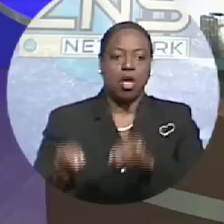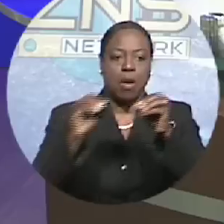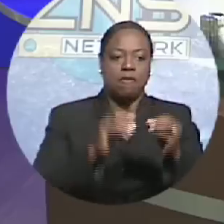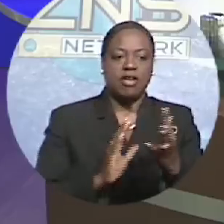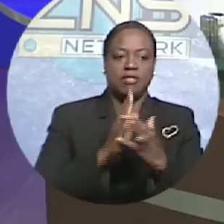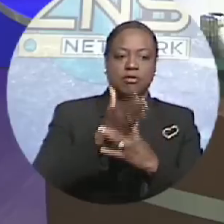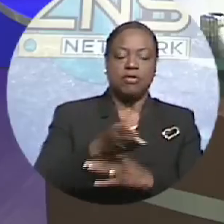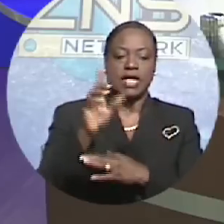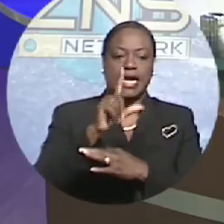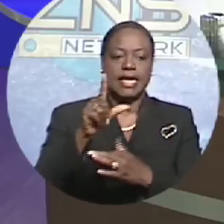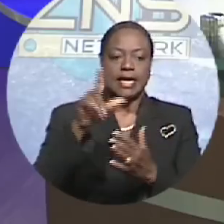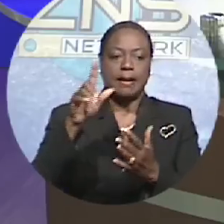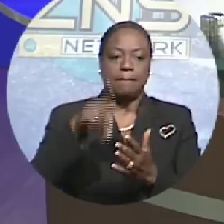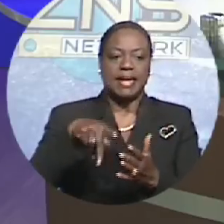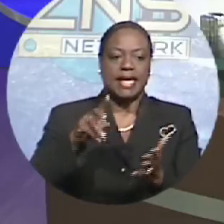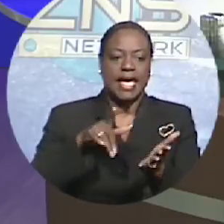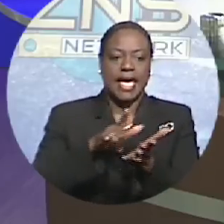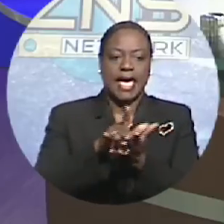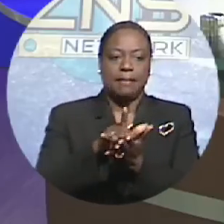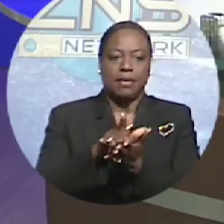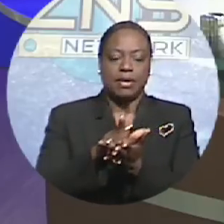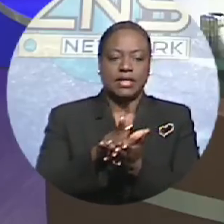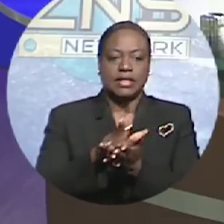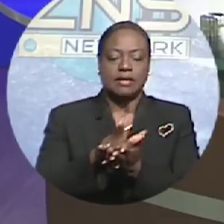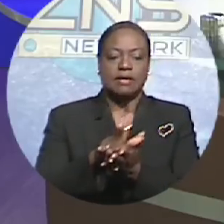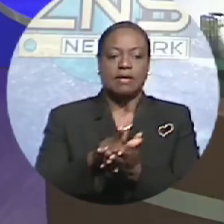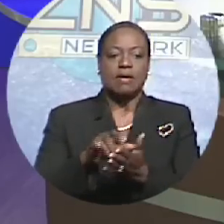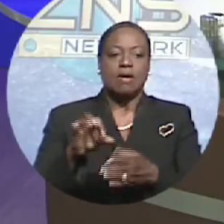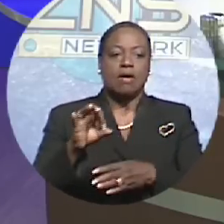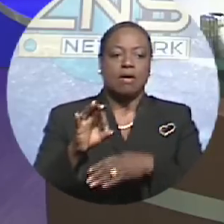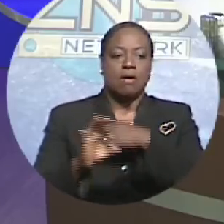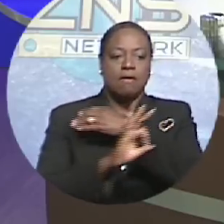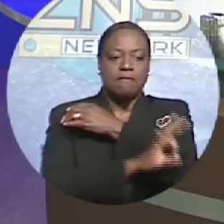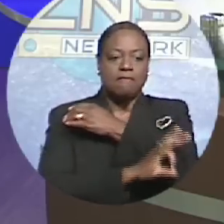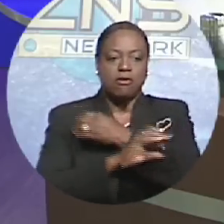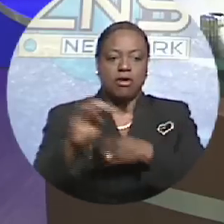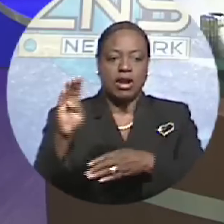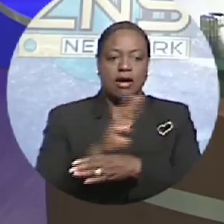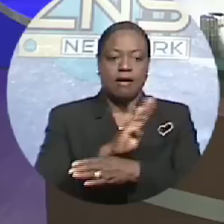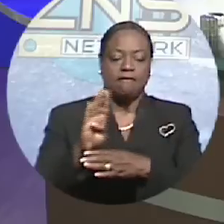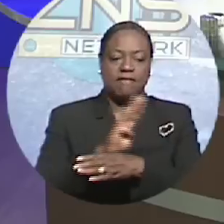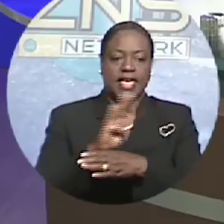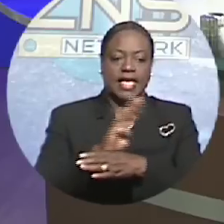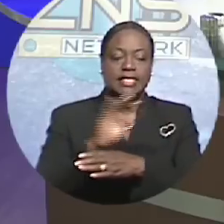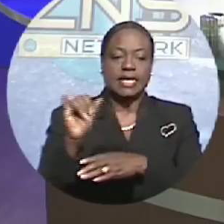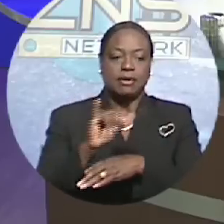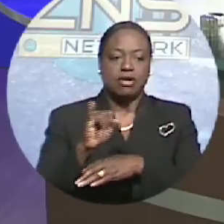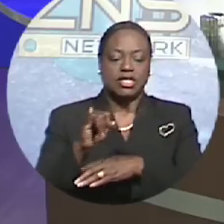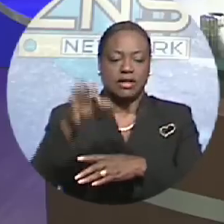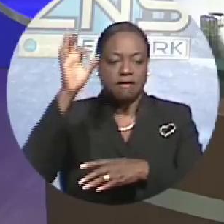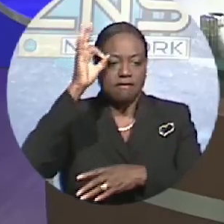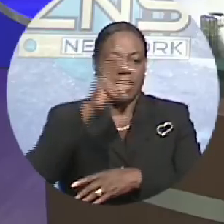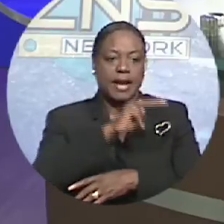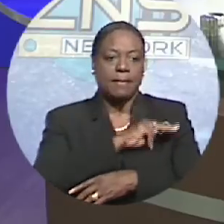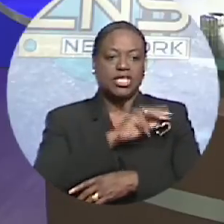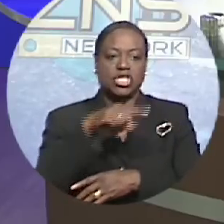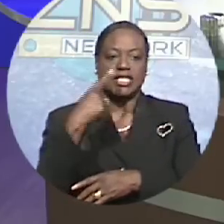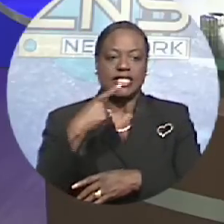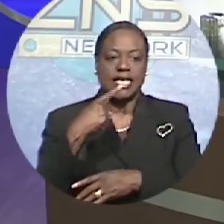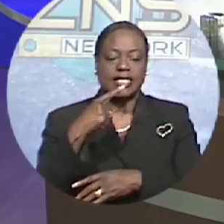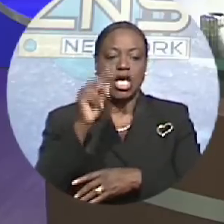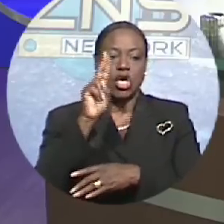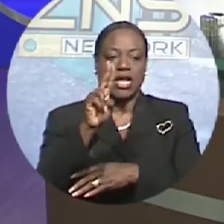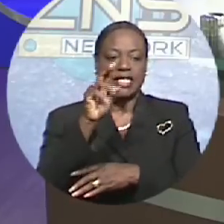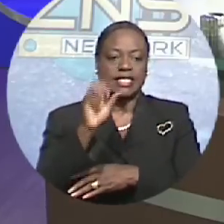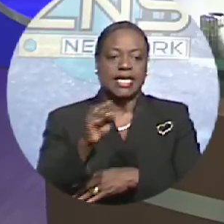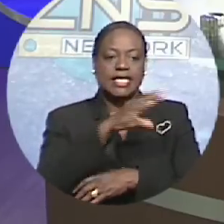Pindling International Airport. Foreign Affairs and Immigration Minister Fred Mitchell said countries like the United Arab Emirates and United States are already